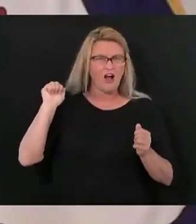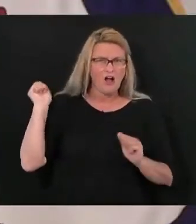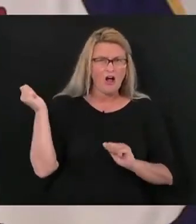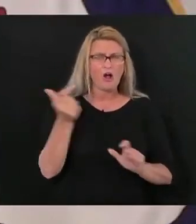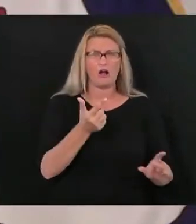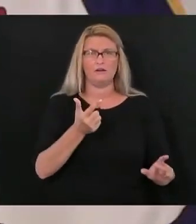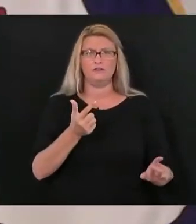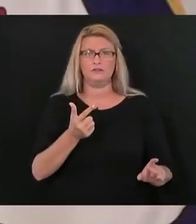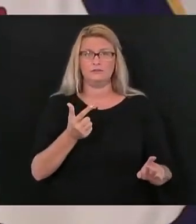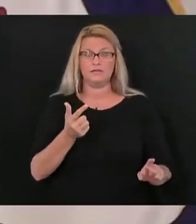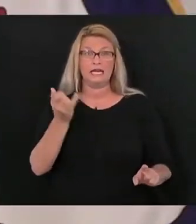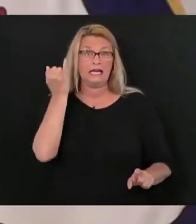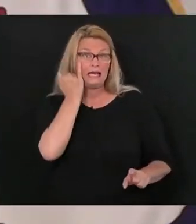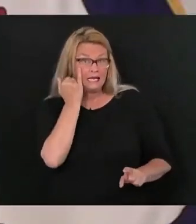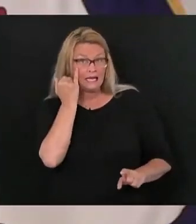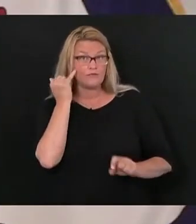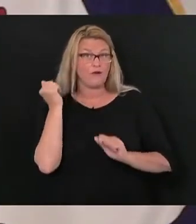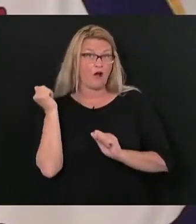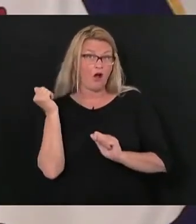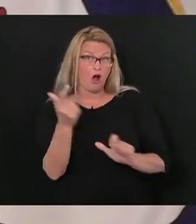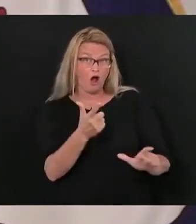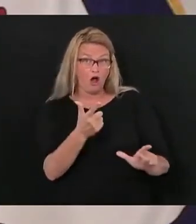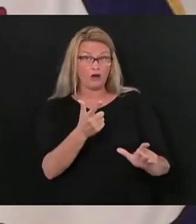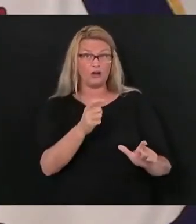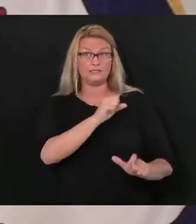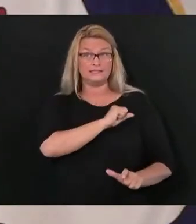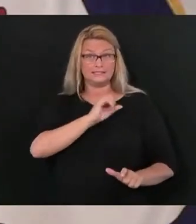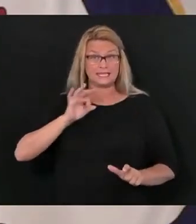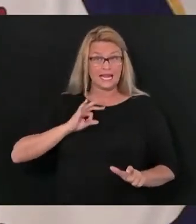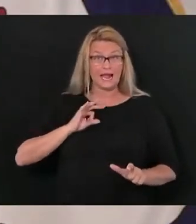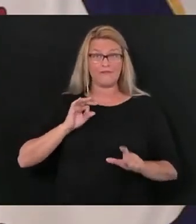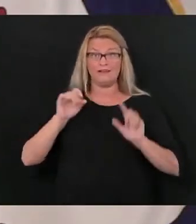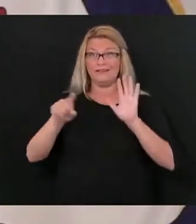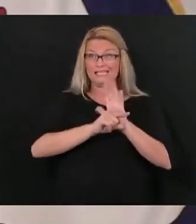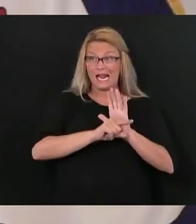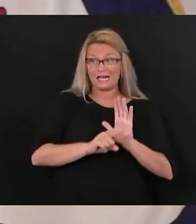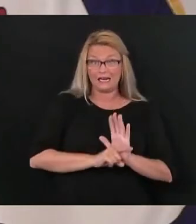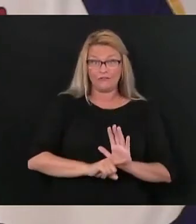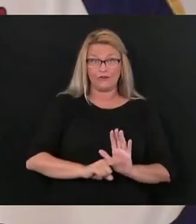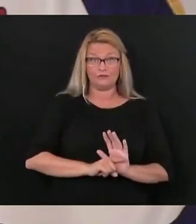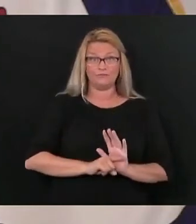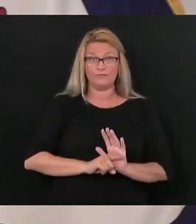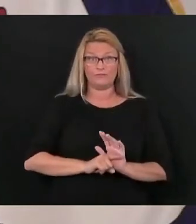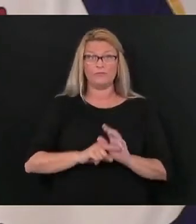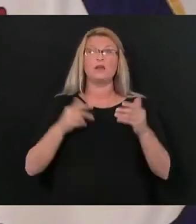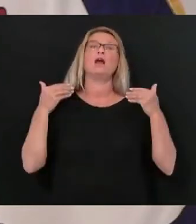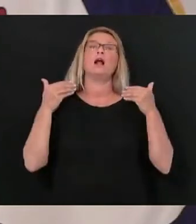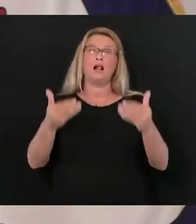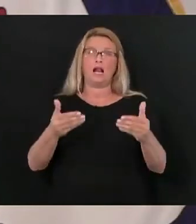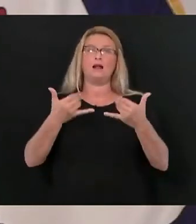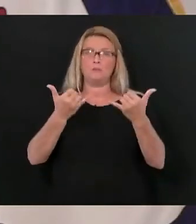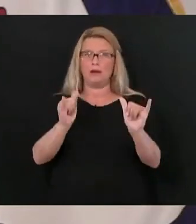Now, if all the athletes, the staff, and everything tests negative, you're going to be allowed to play.